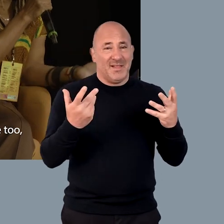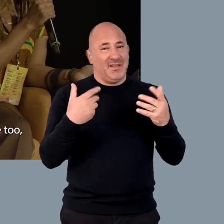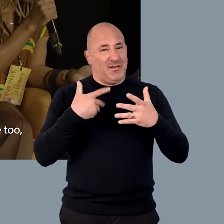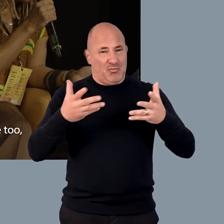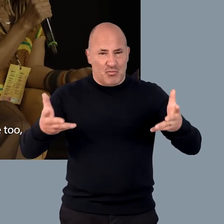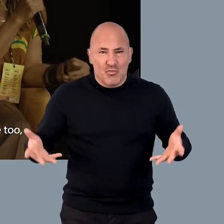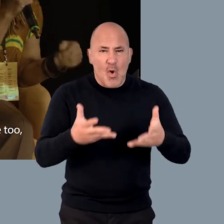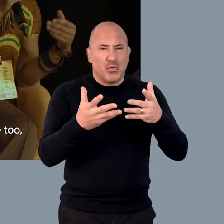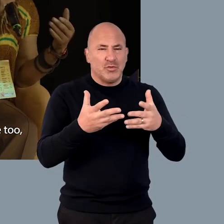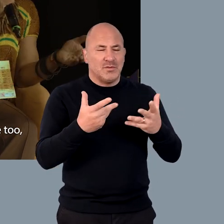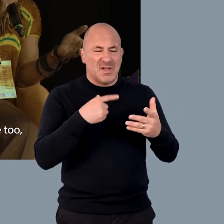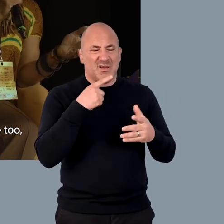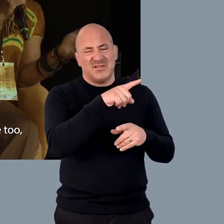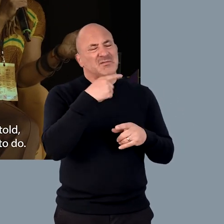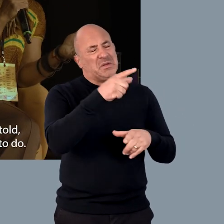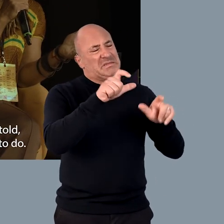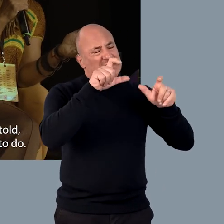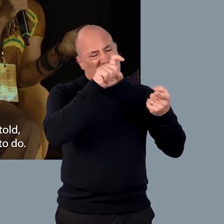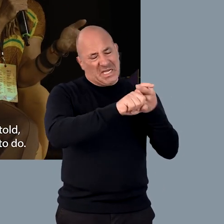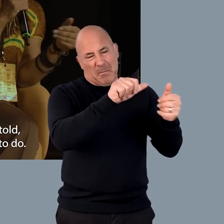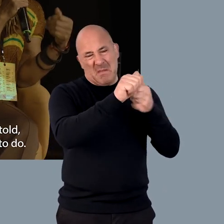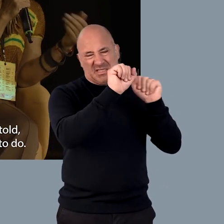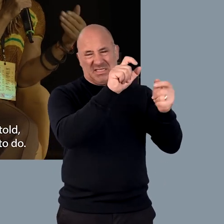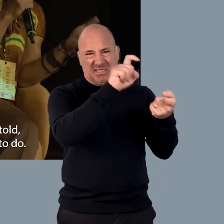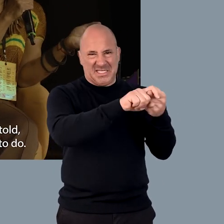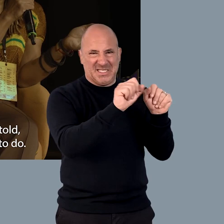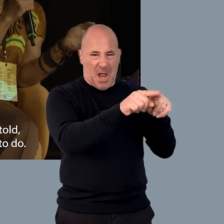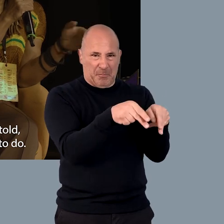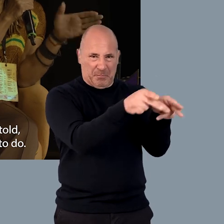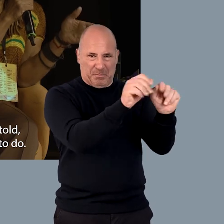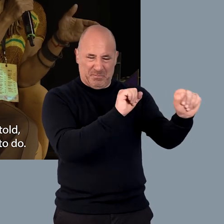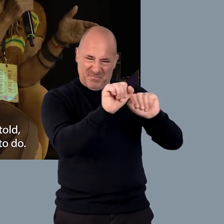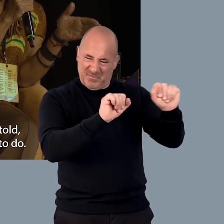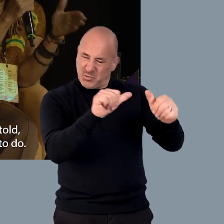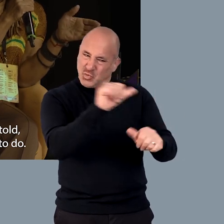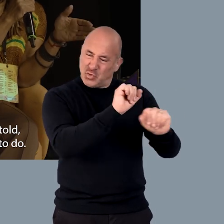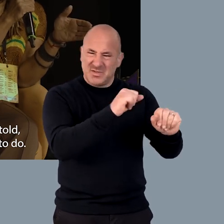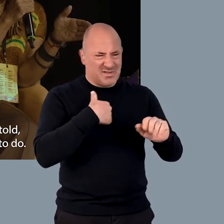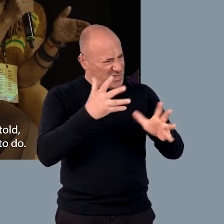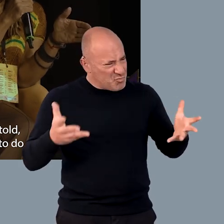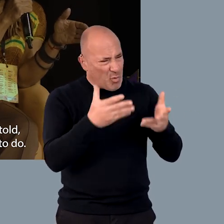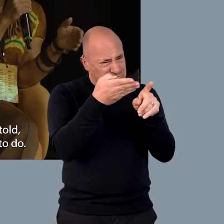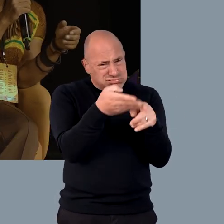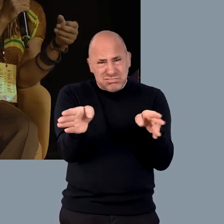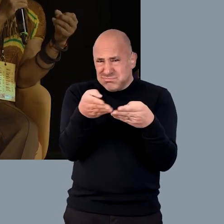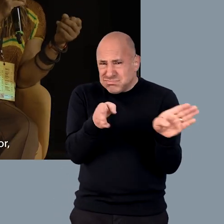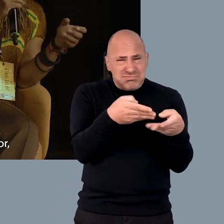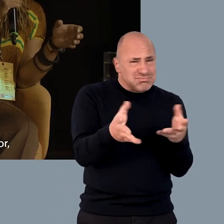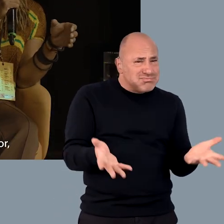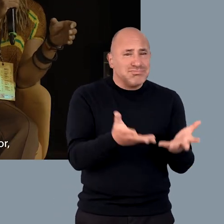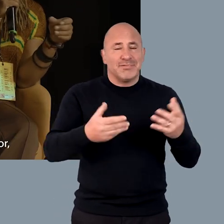as a creative too. And I can encourage that in other people who are constantly being told, stay in your lane, this is what you're meant to do.